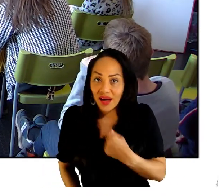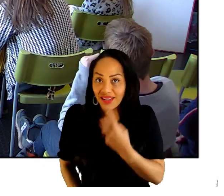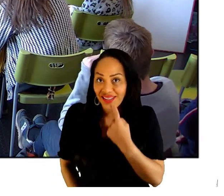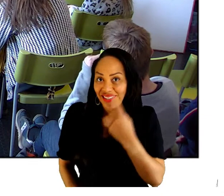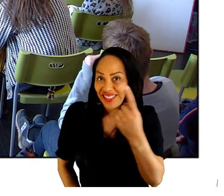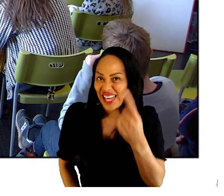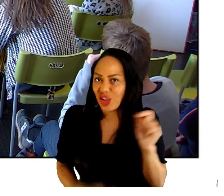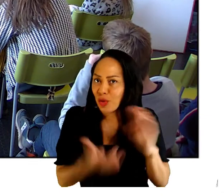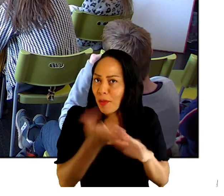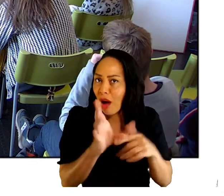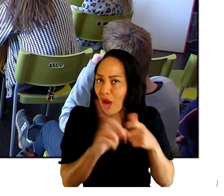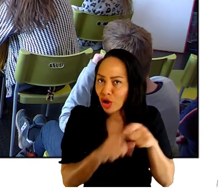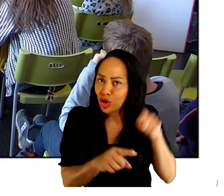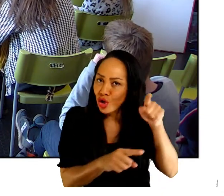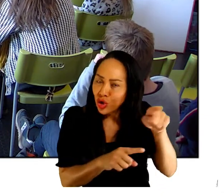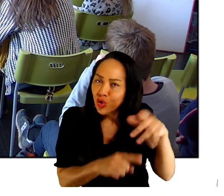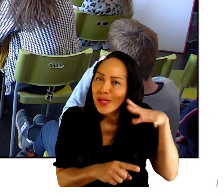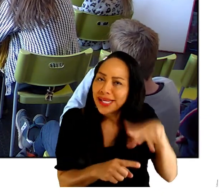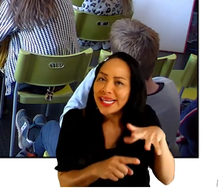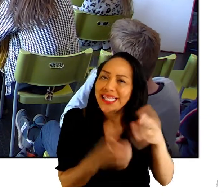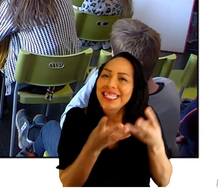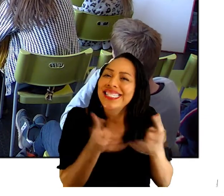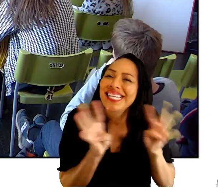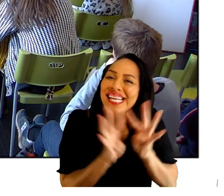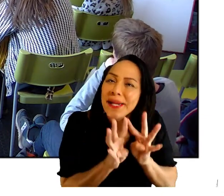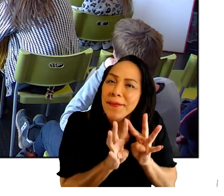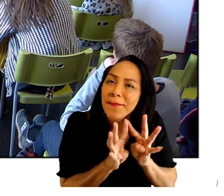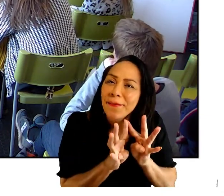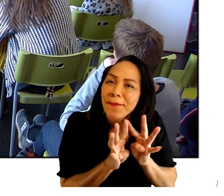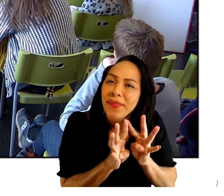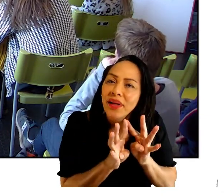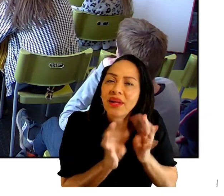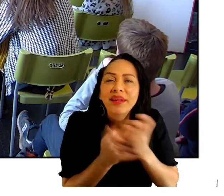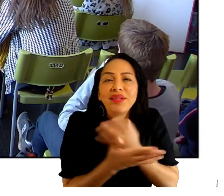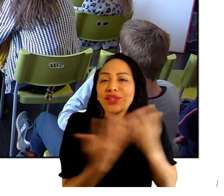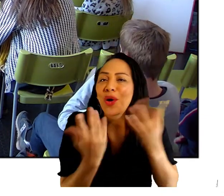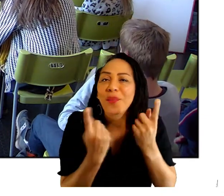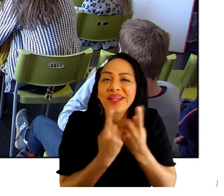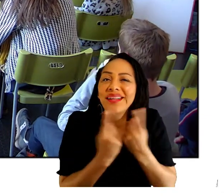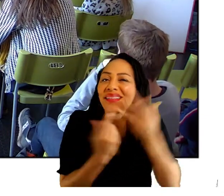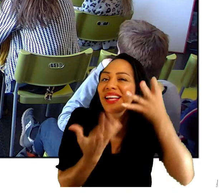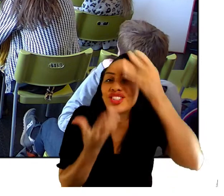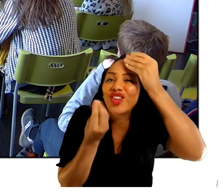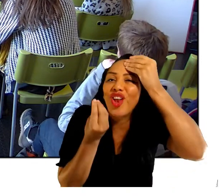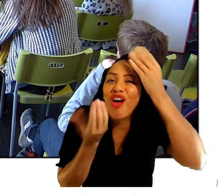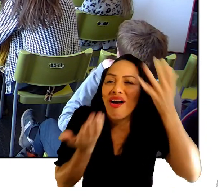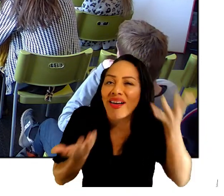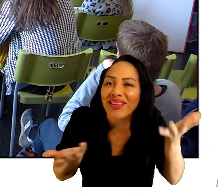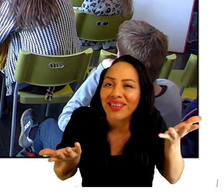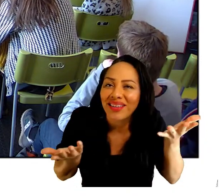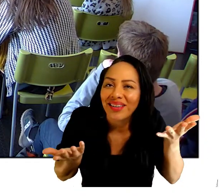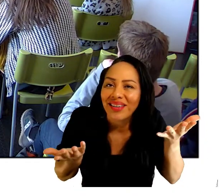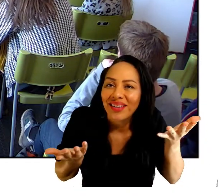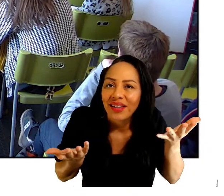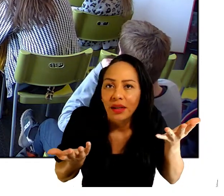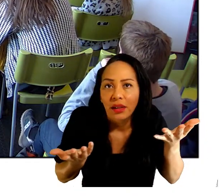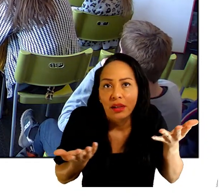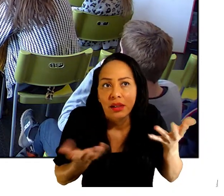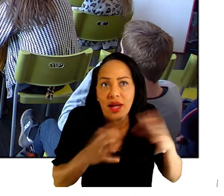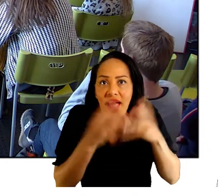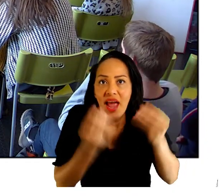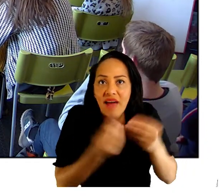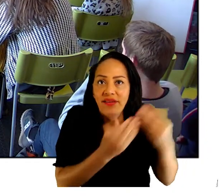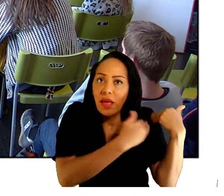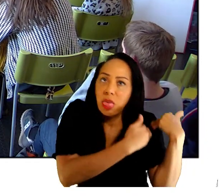team but there's a lot of things to learn, and it's mostly all on Mark to do. So sometimes we're just limited